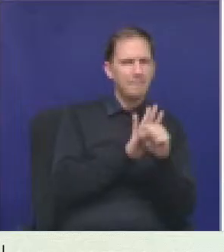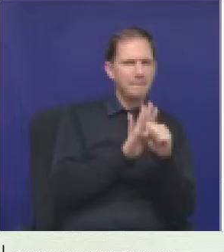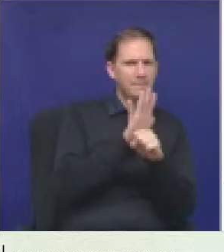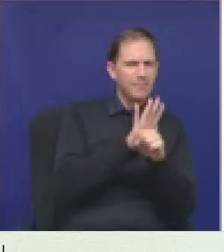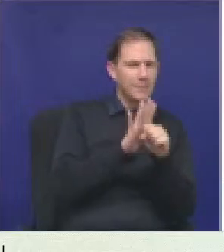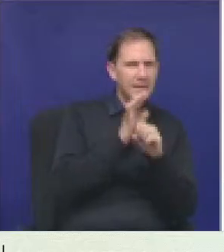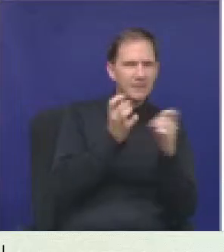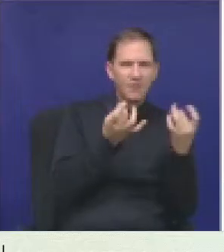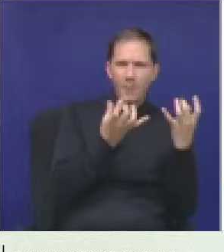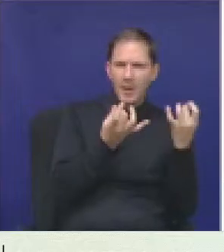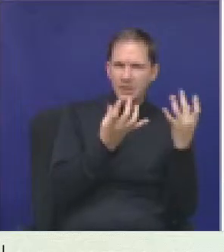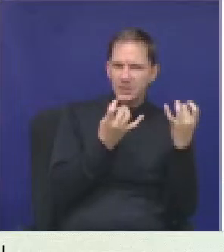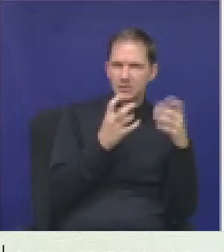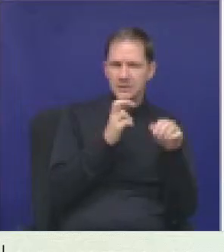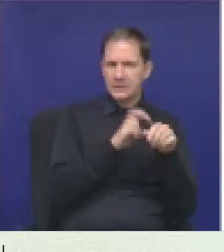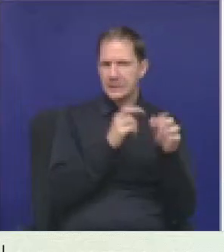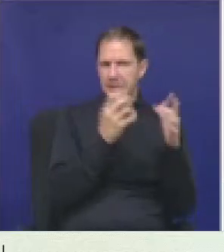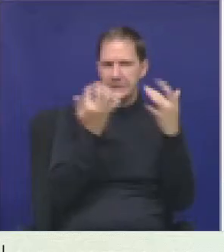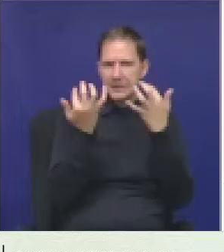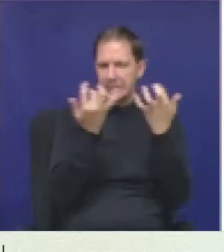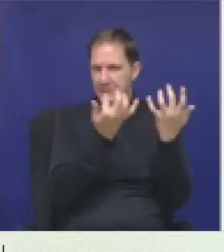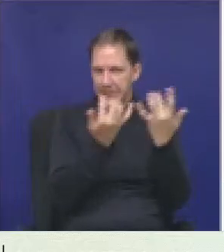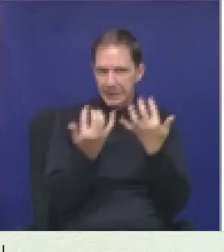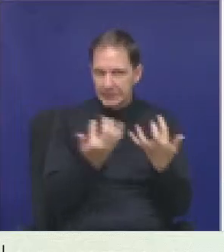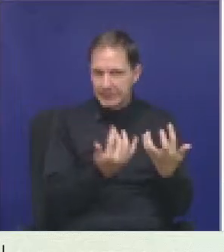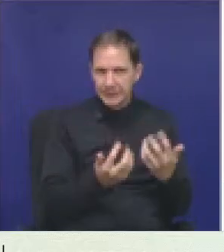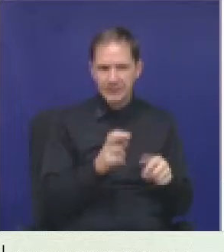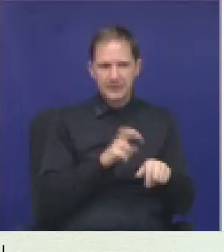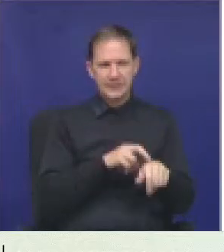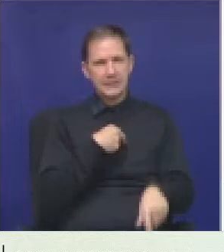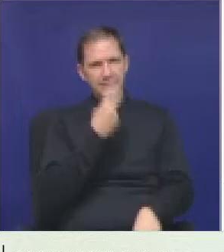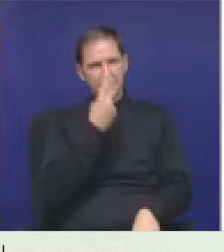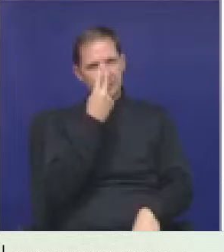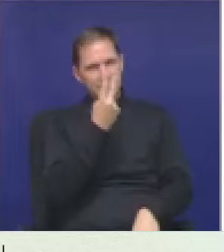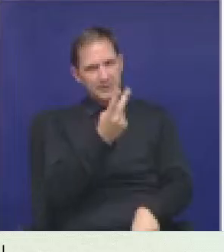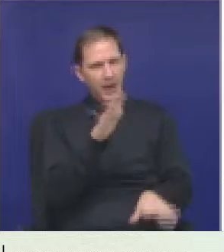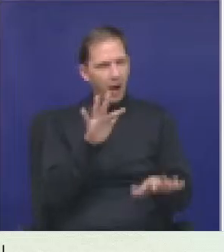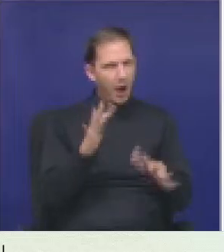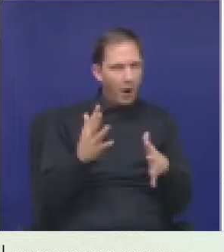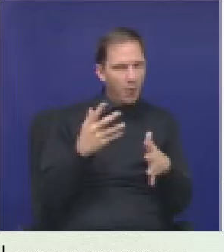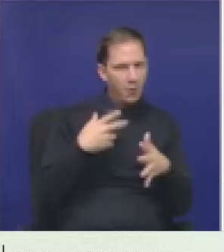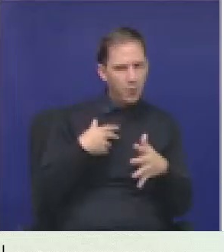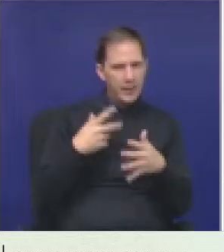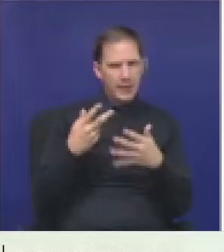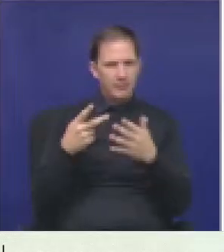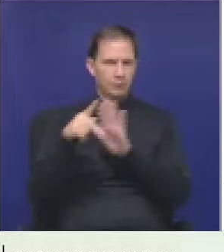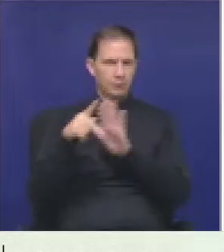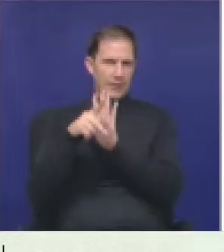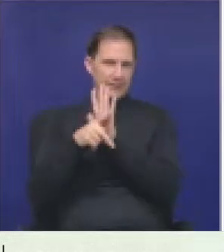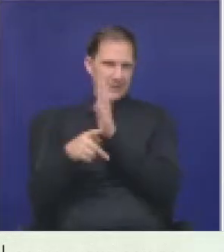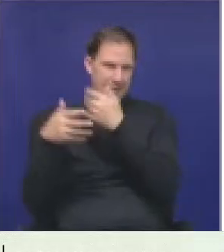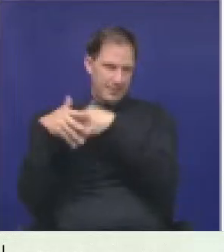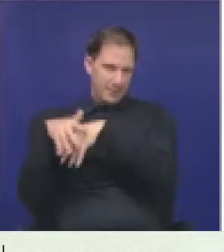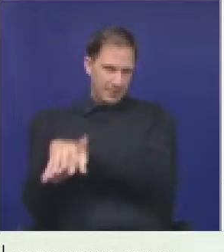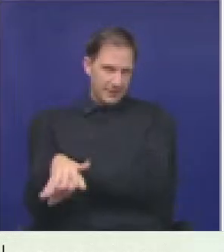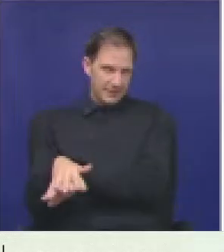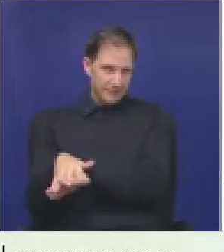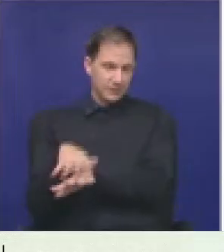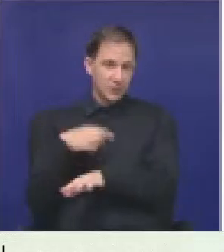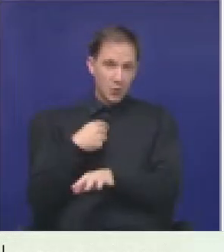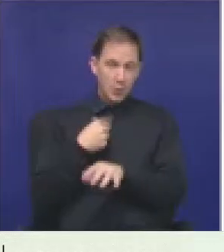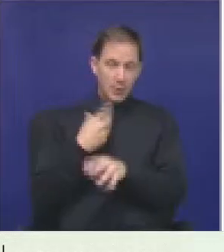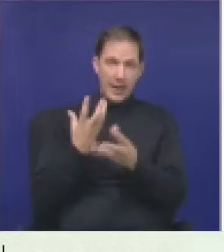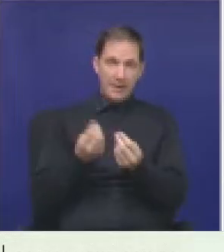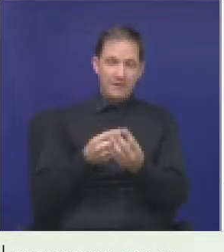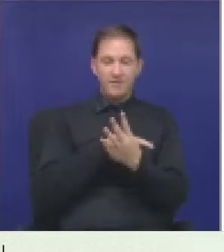we are now, how far we've come, and tracking our progress as we implement our policies and programs. Our strategic plan is anchored on